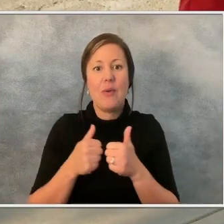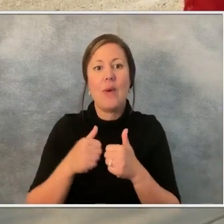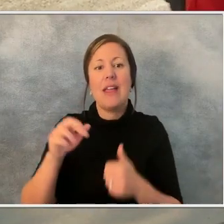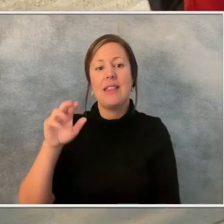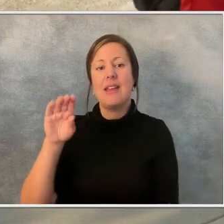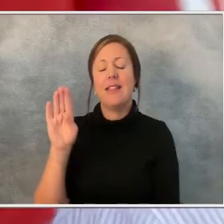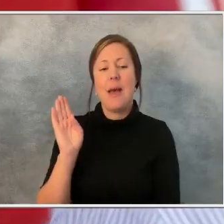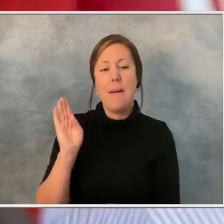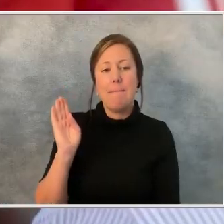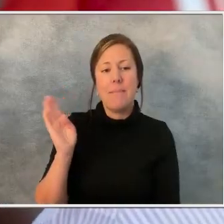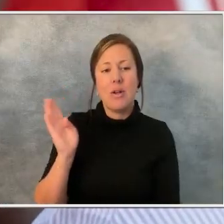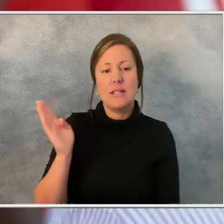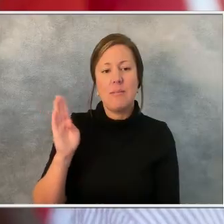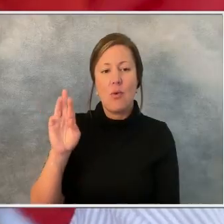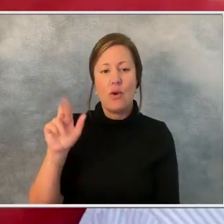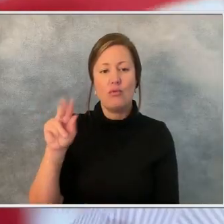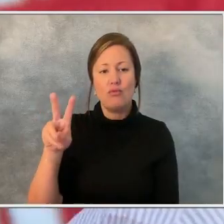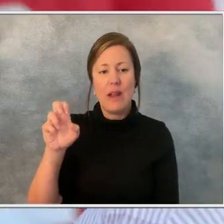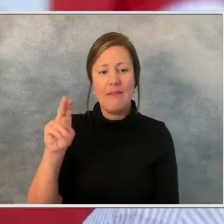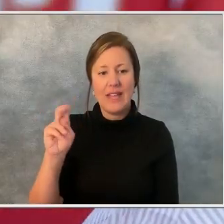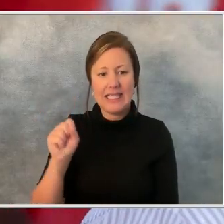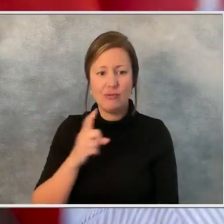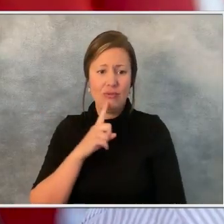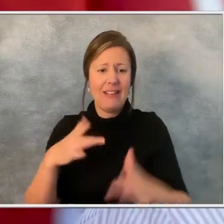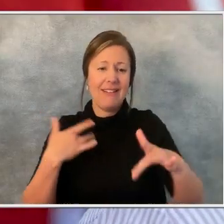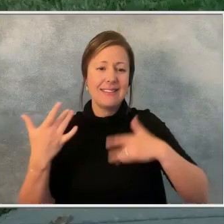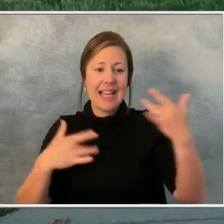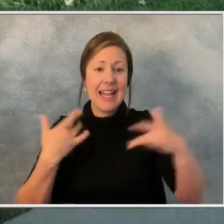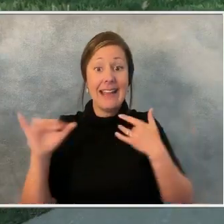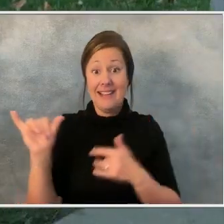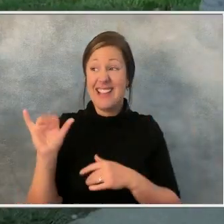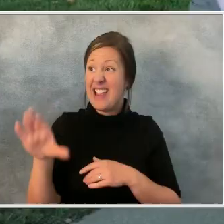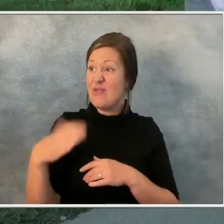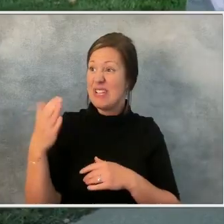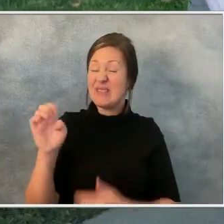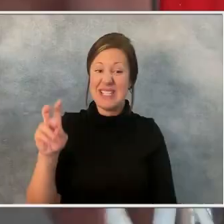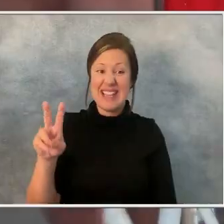in. Today is just so exciting. It is like Christmas Eve in a lot of ways.